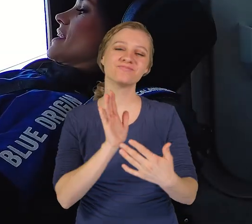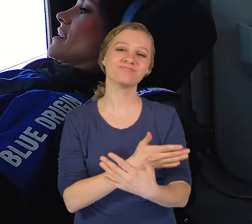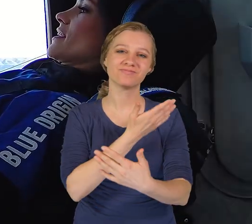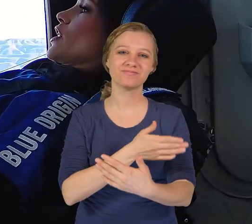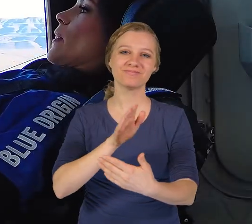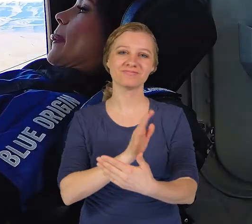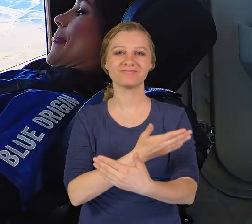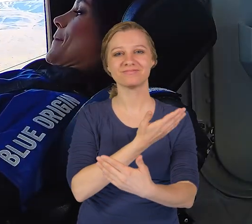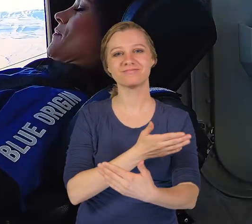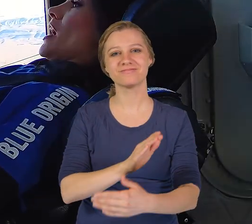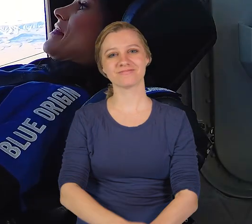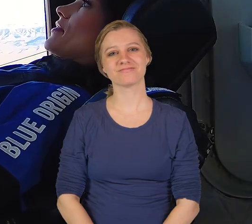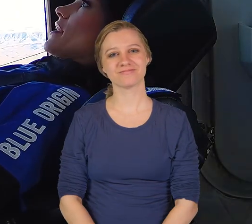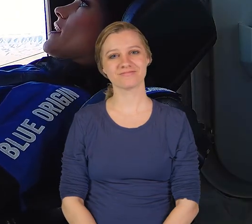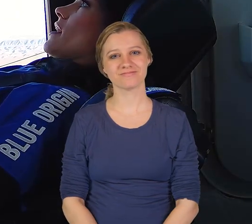Amazing.